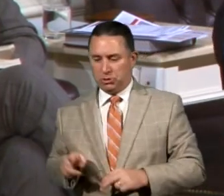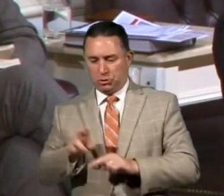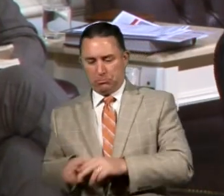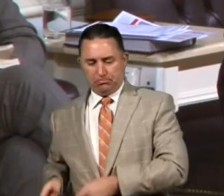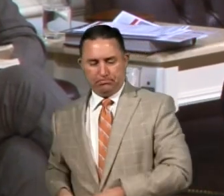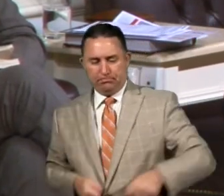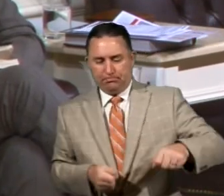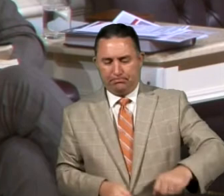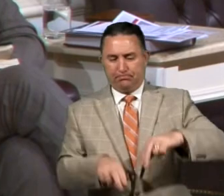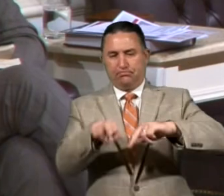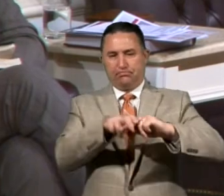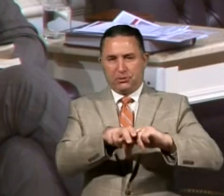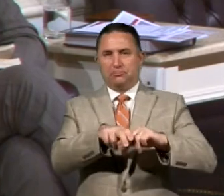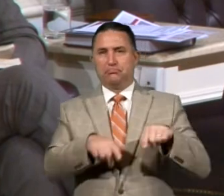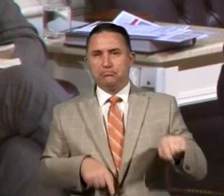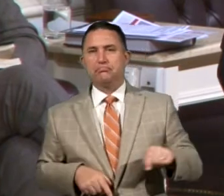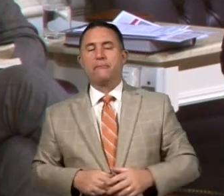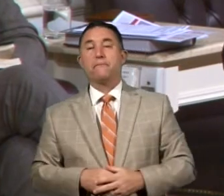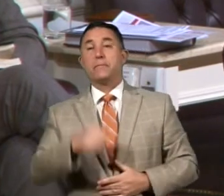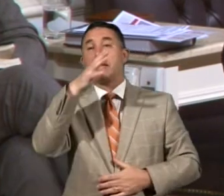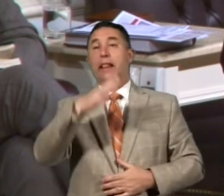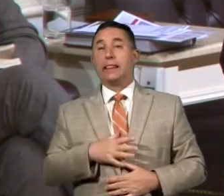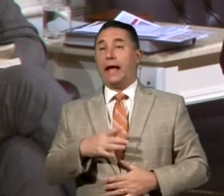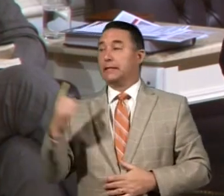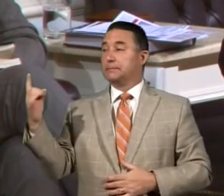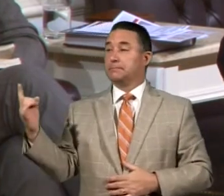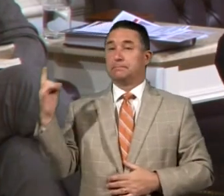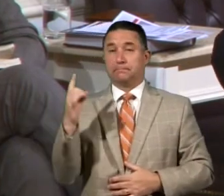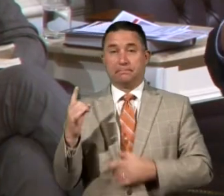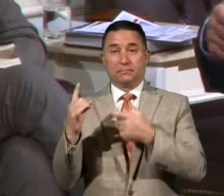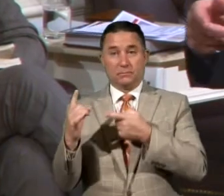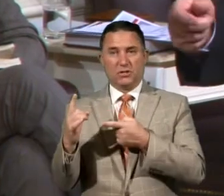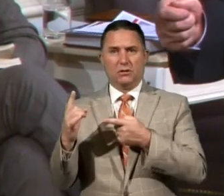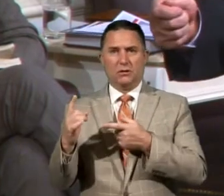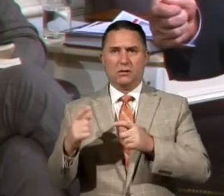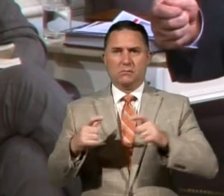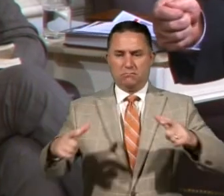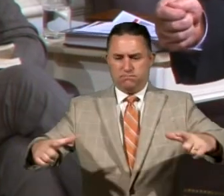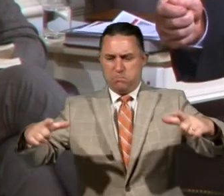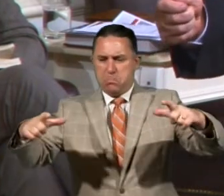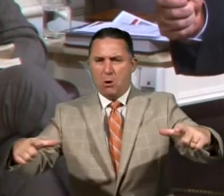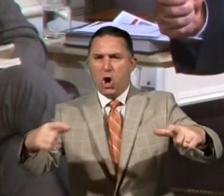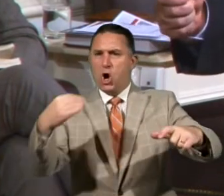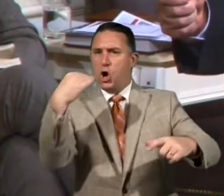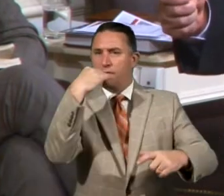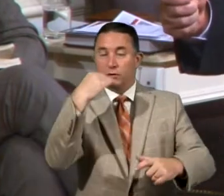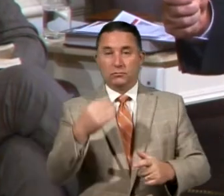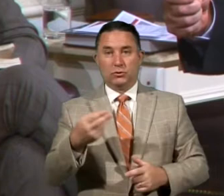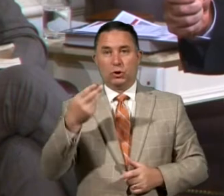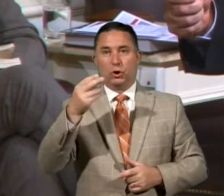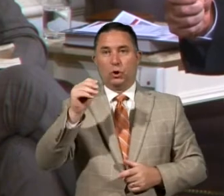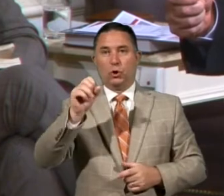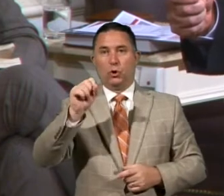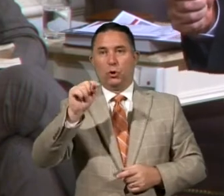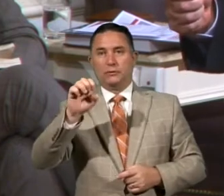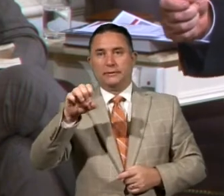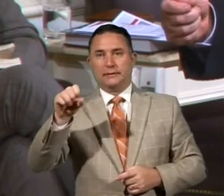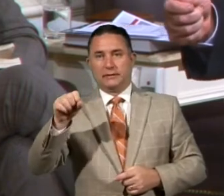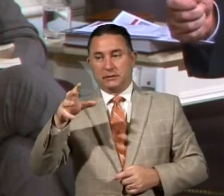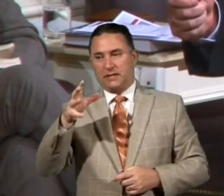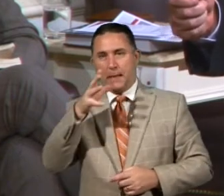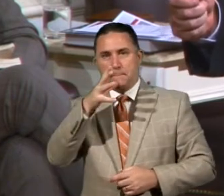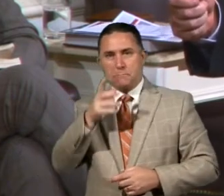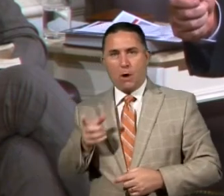there. And a lady came in with a huge platter of food. She was our hostess, the